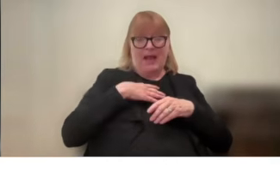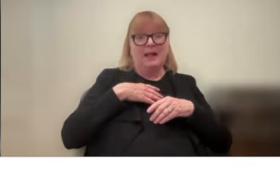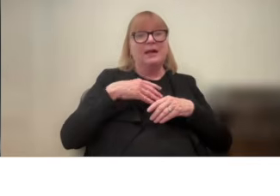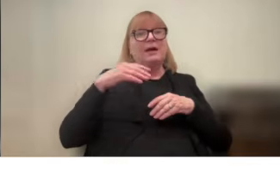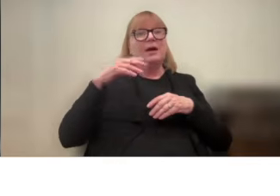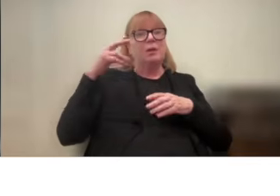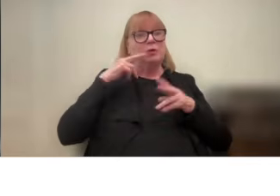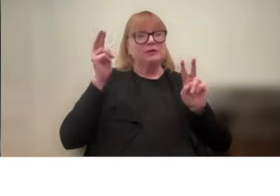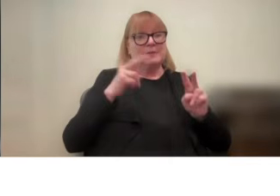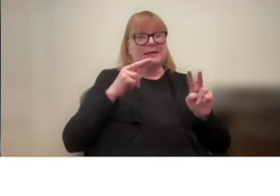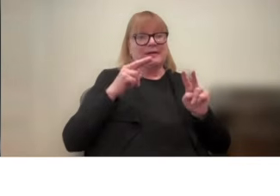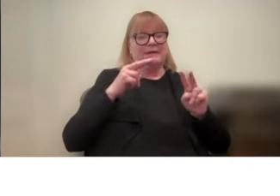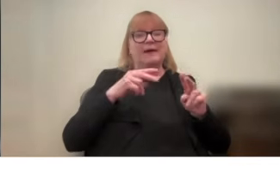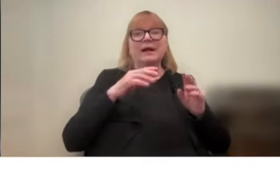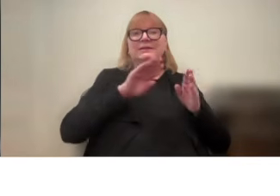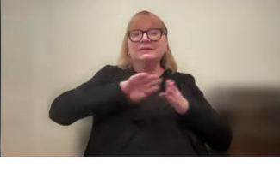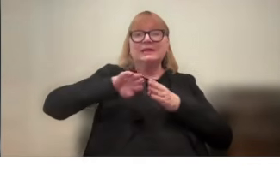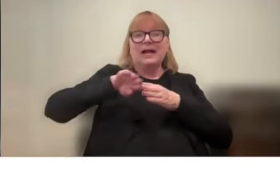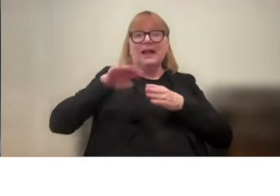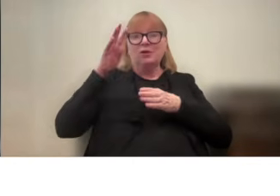of creativity um,